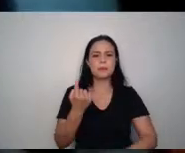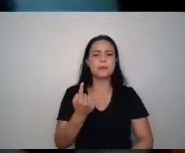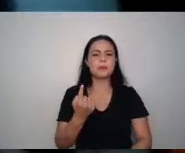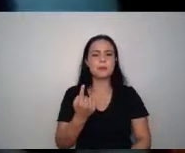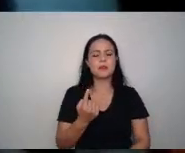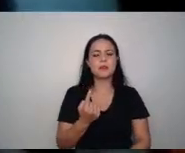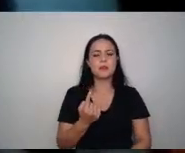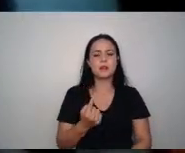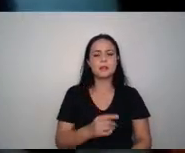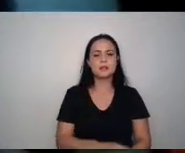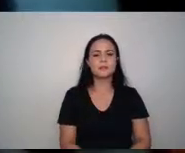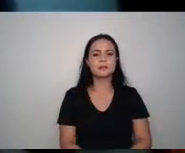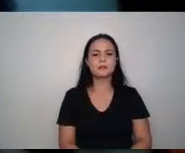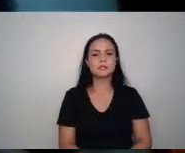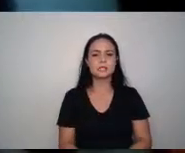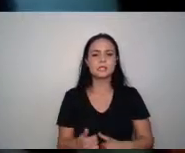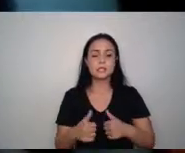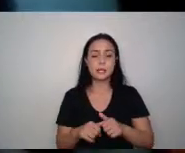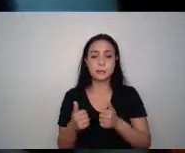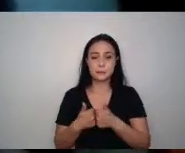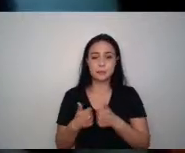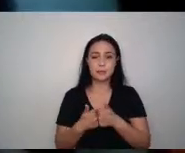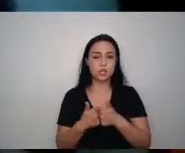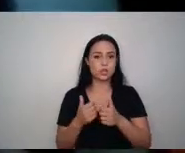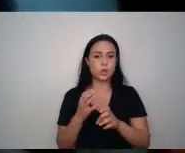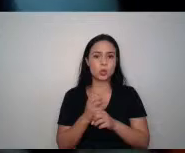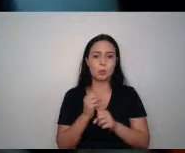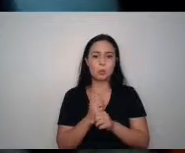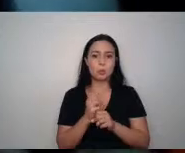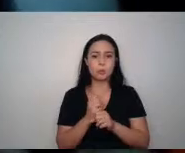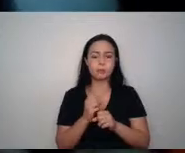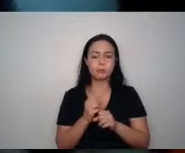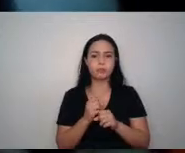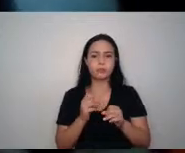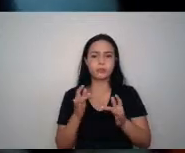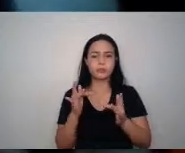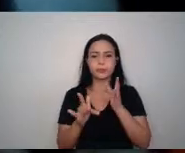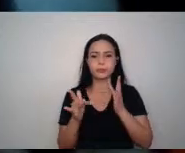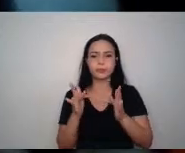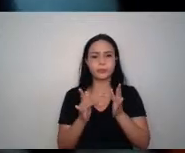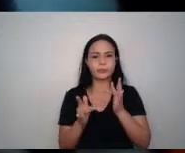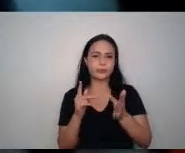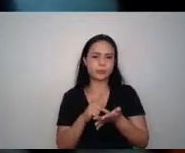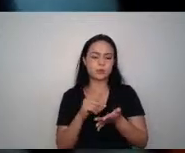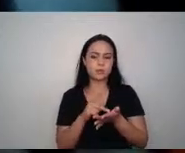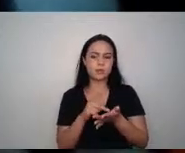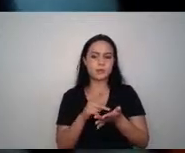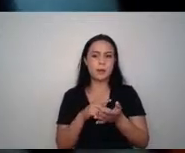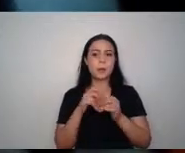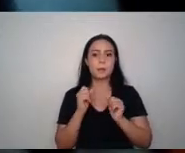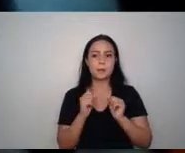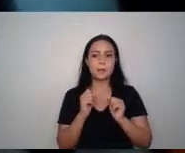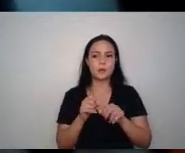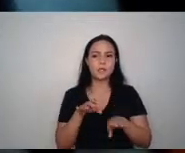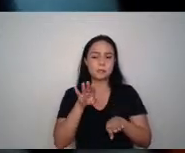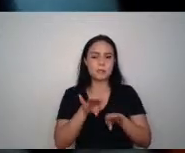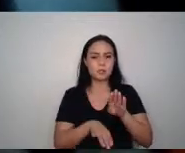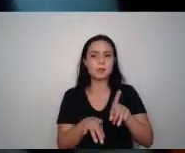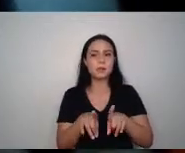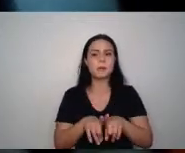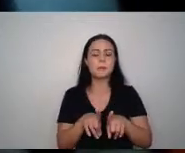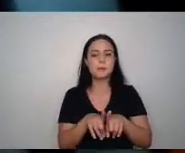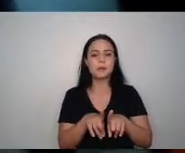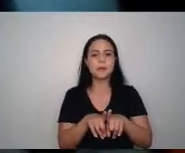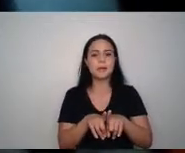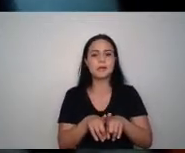have much less bias because it's a neutral one, it's a statement that is completely disconnected to the reality, and